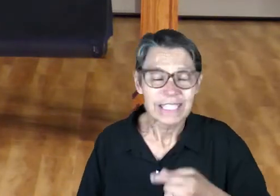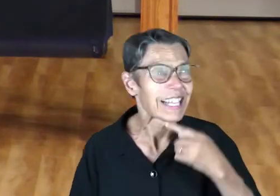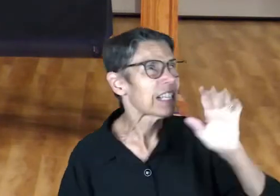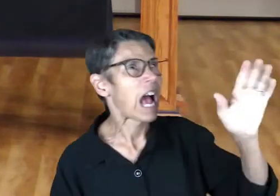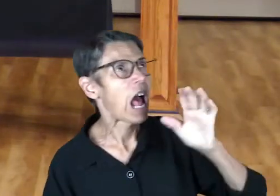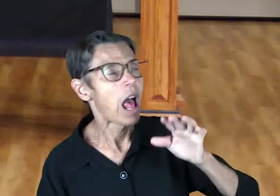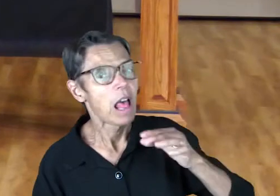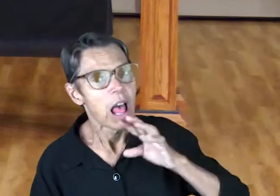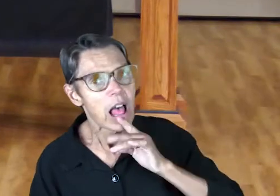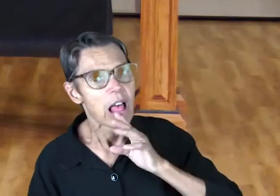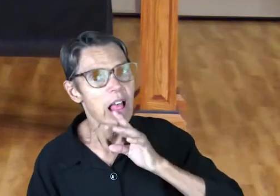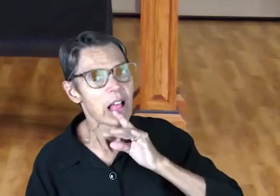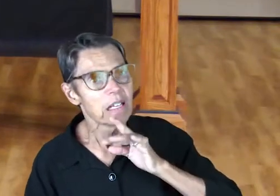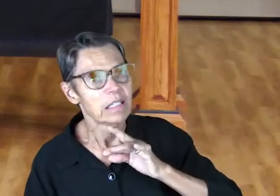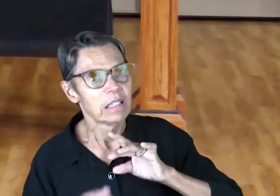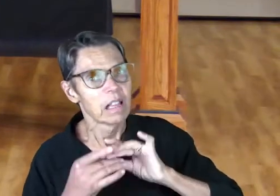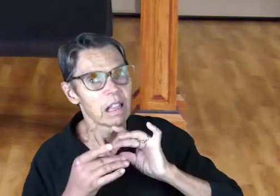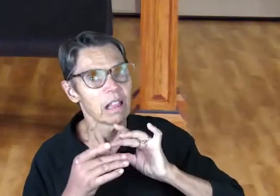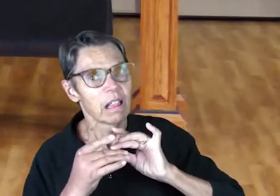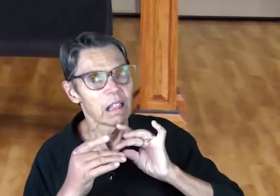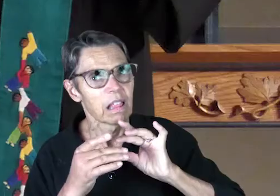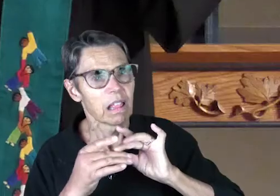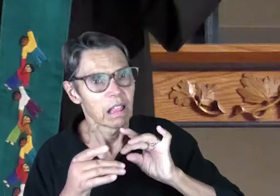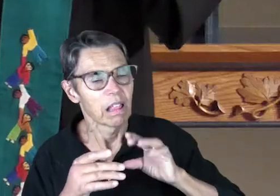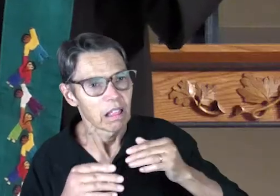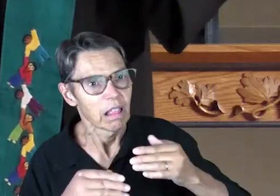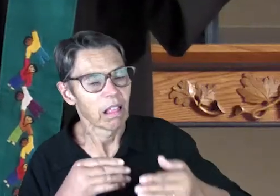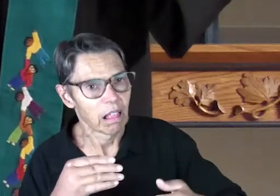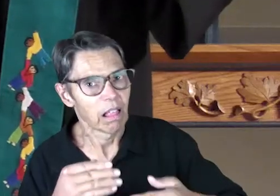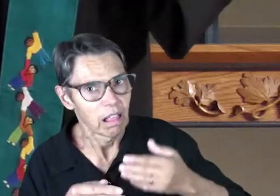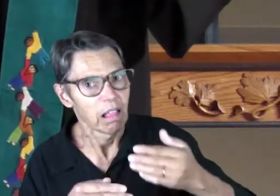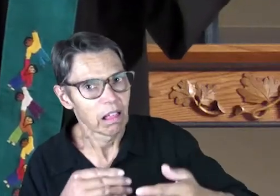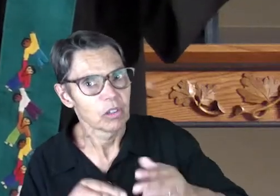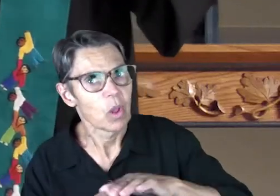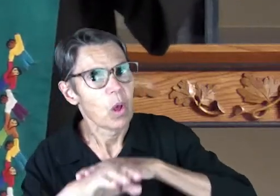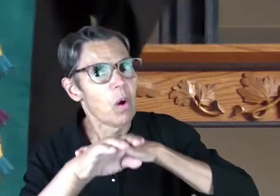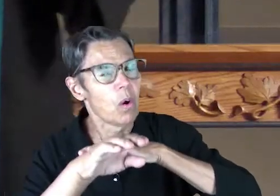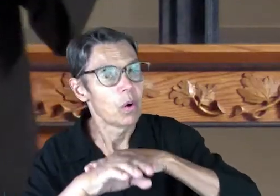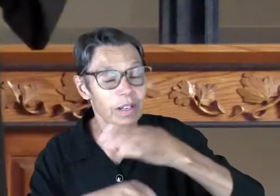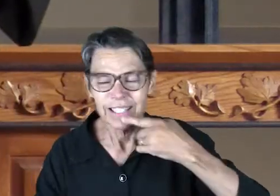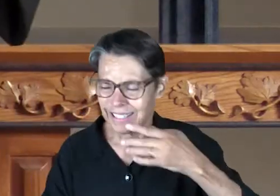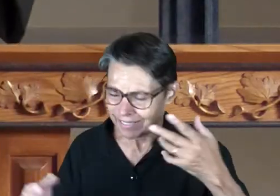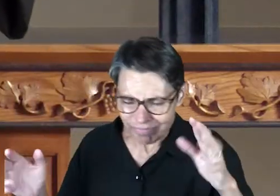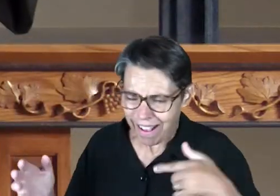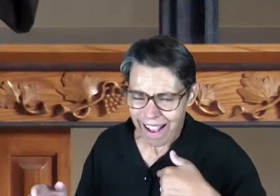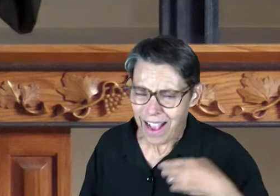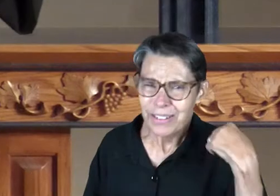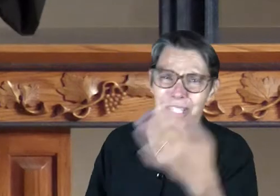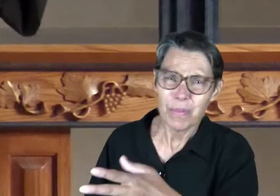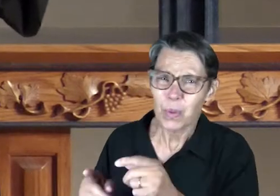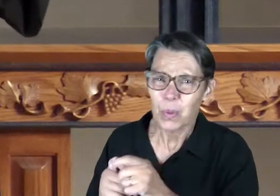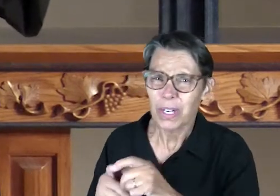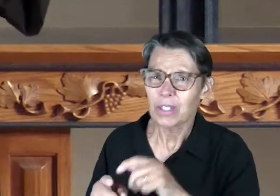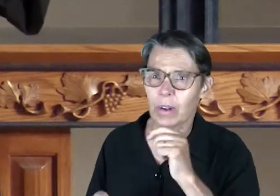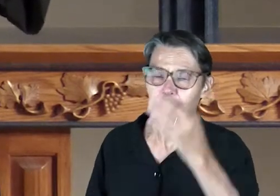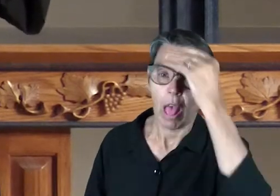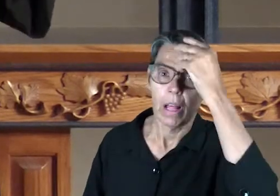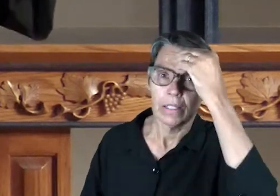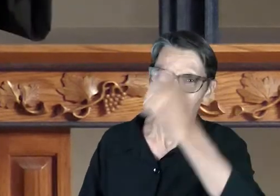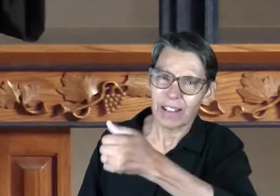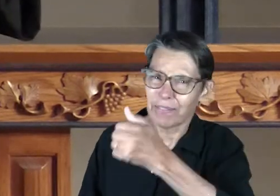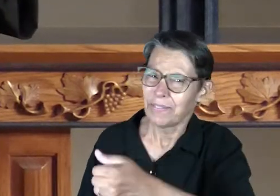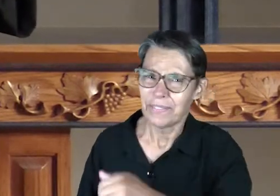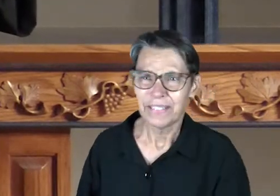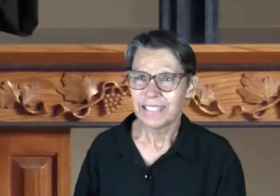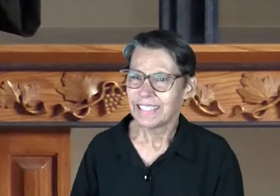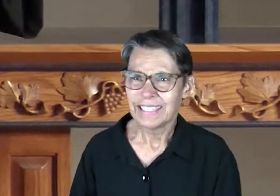slow of speech and tongue. And God says, I will give you the words. You won't